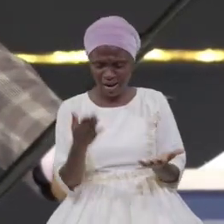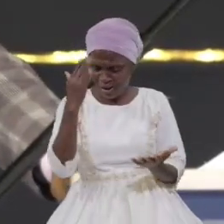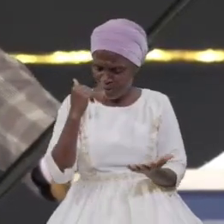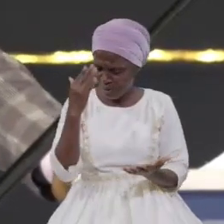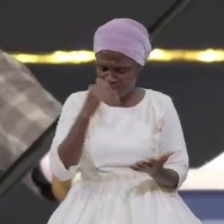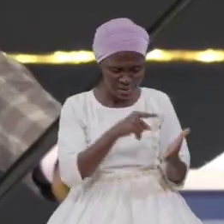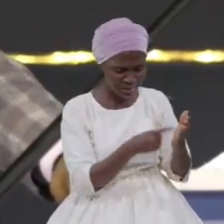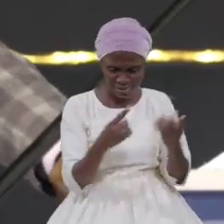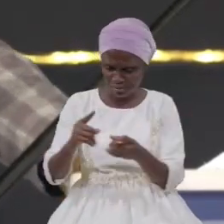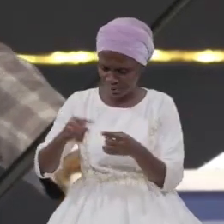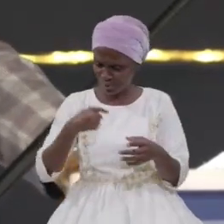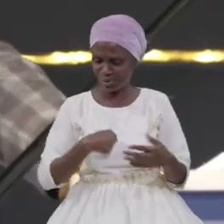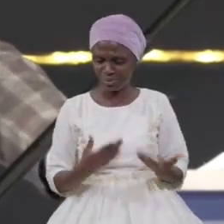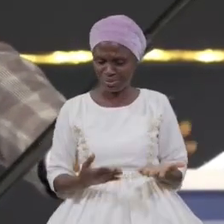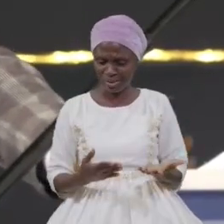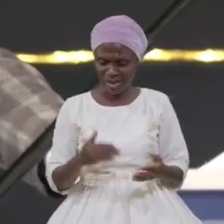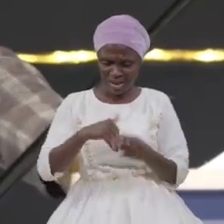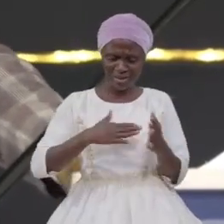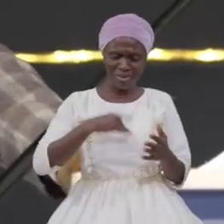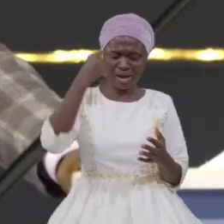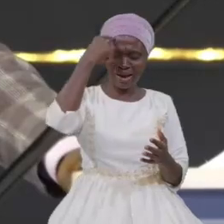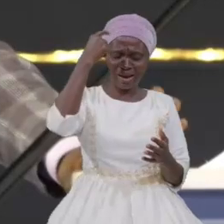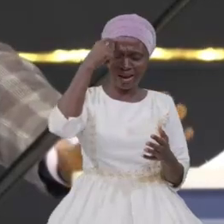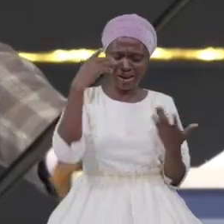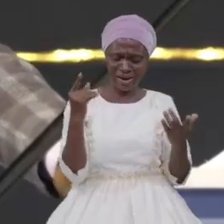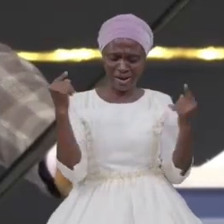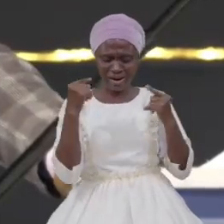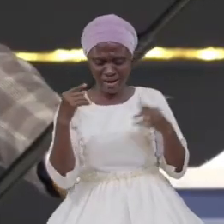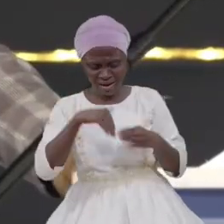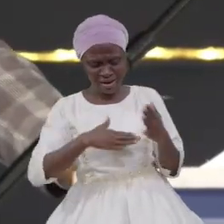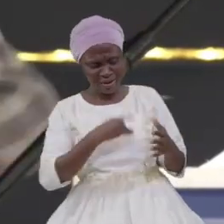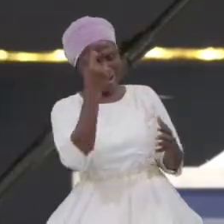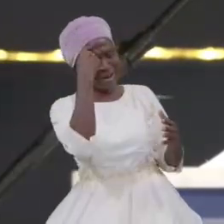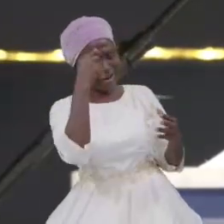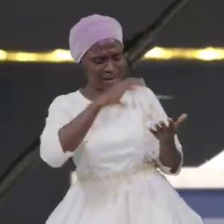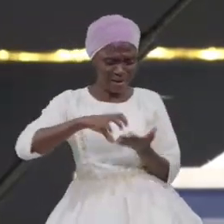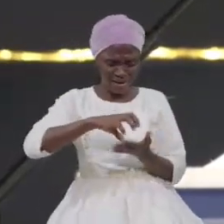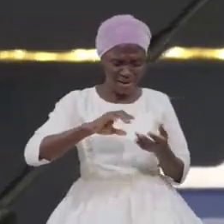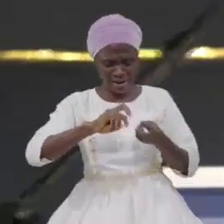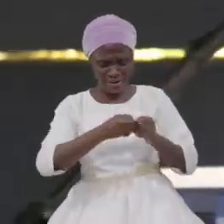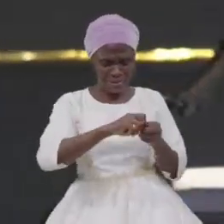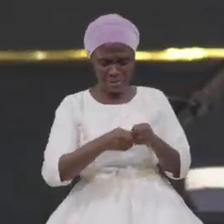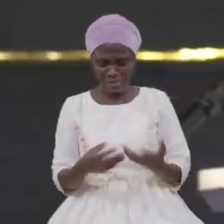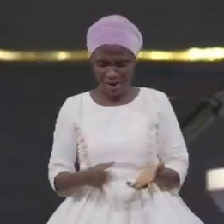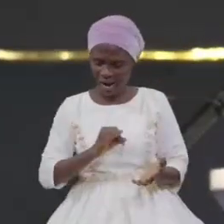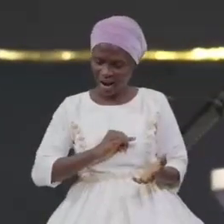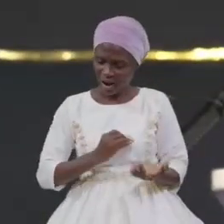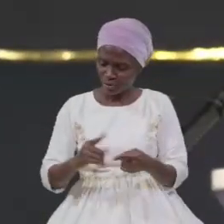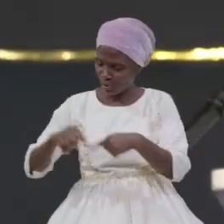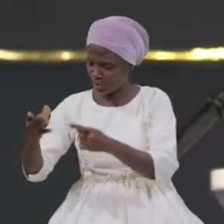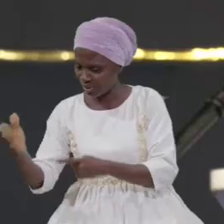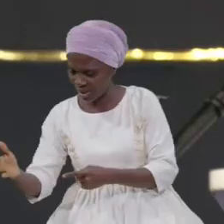in my brain, in my mind. Look at all this confusion. I want to go here, but I'm going